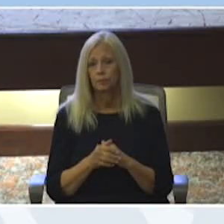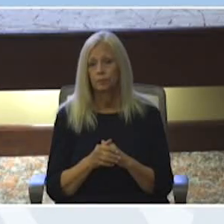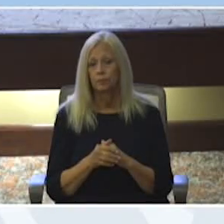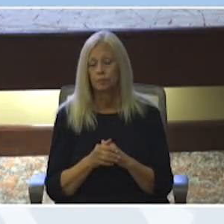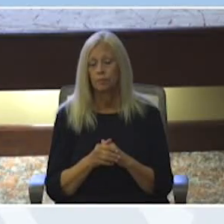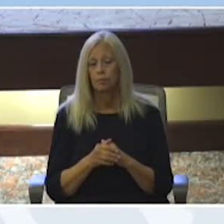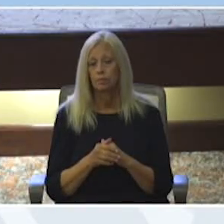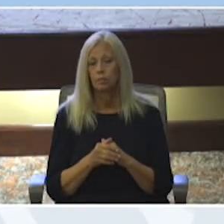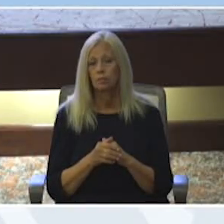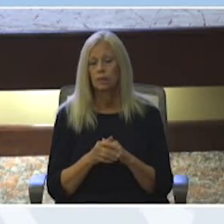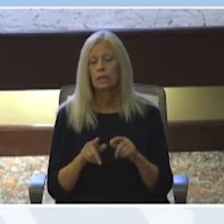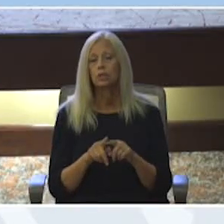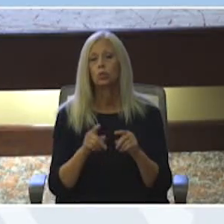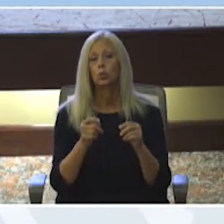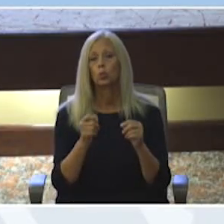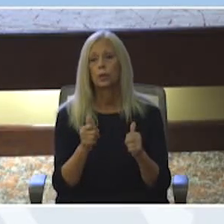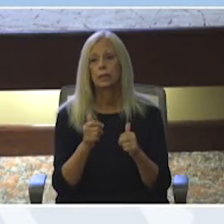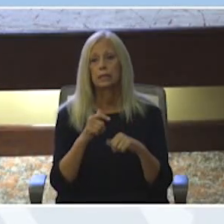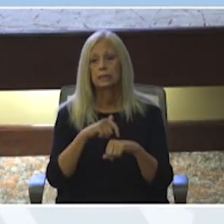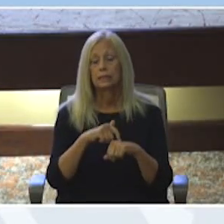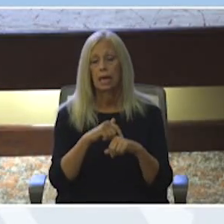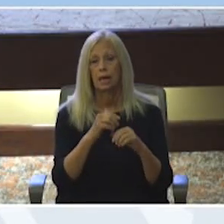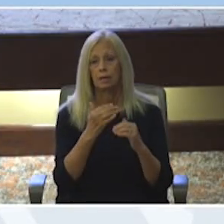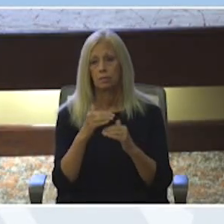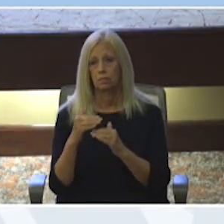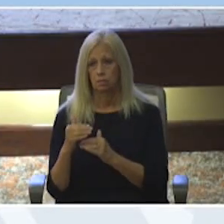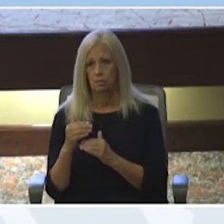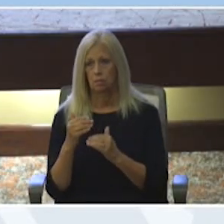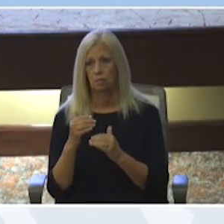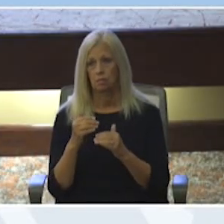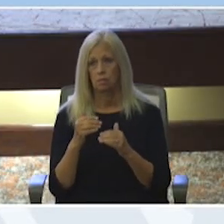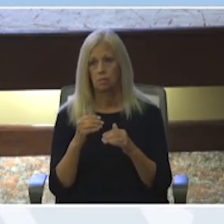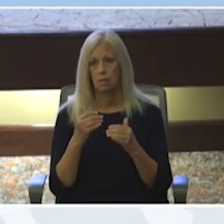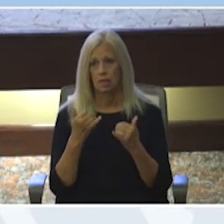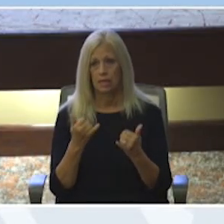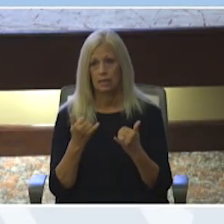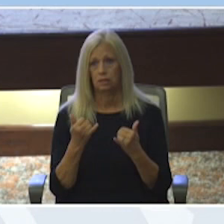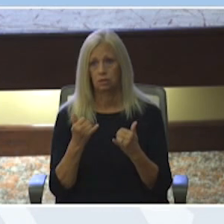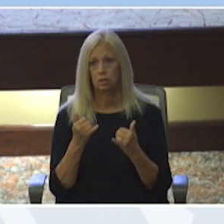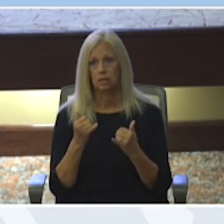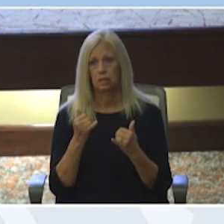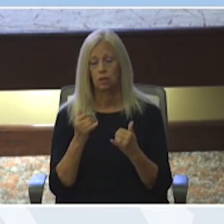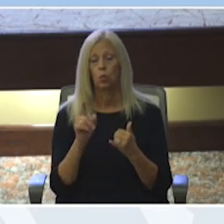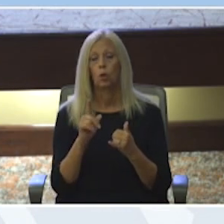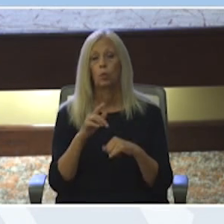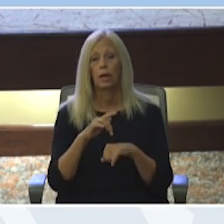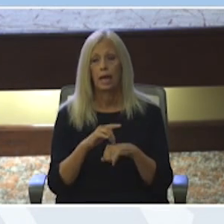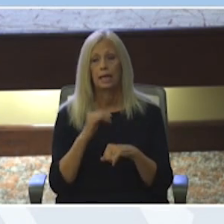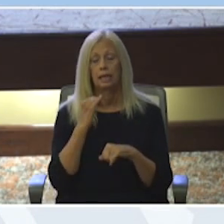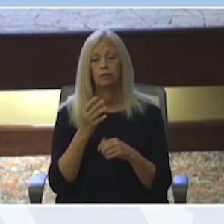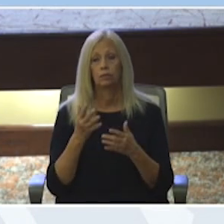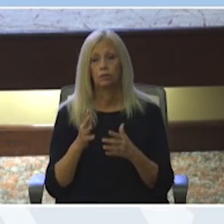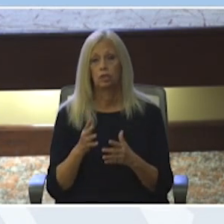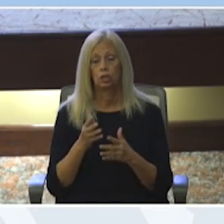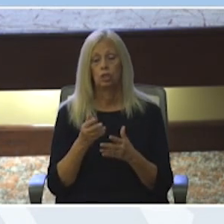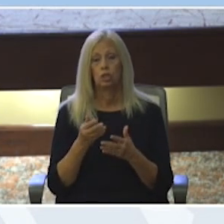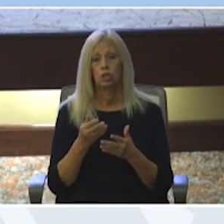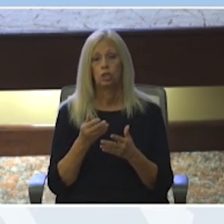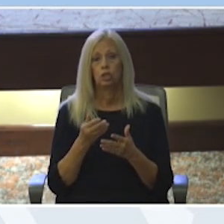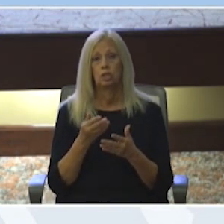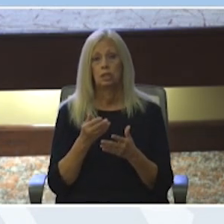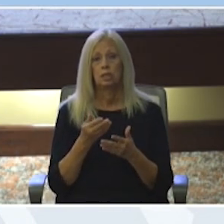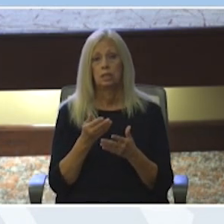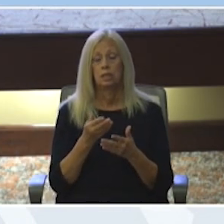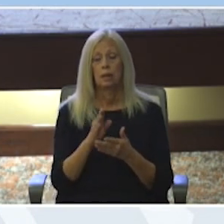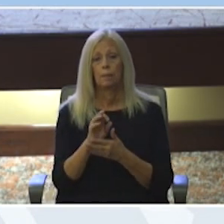Just as a quick timeline, this is where we're at. We've completed our bidding. We can work with, like I